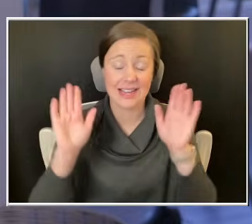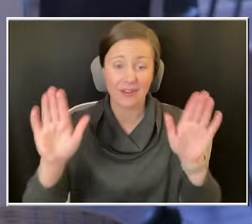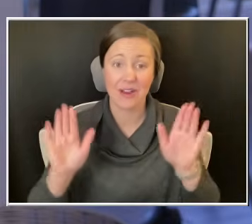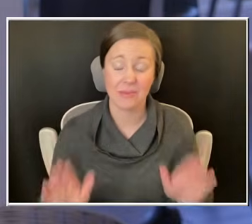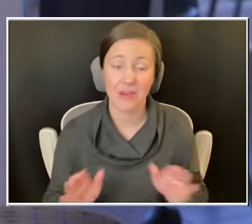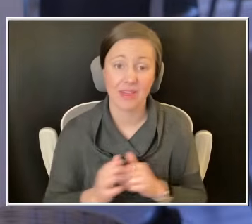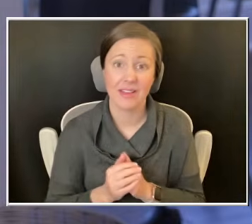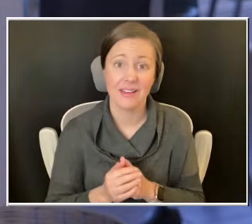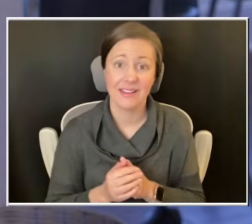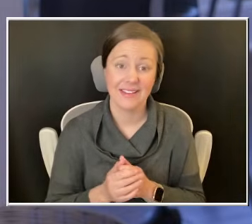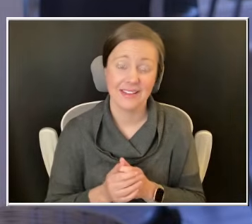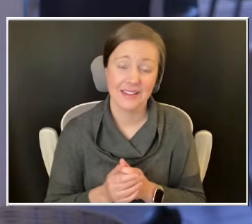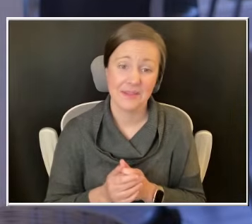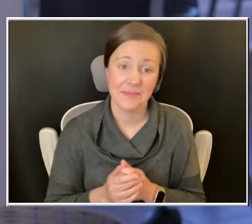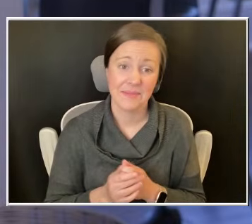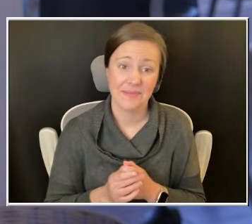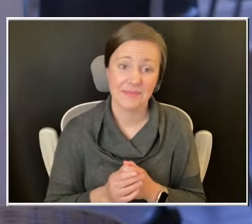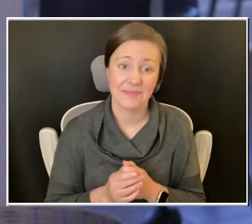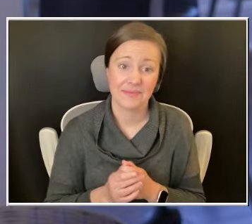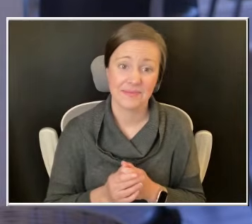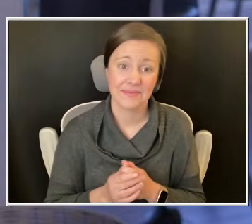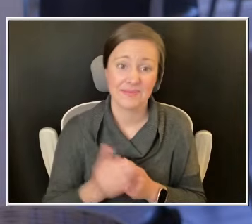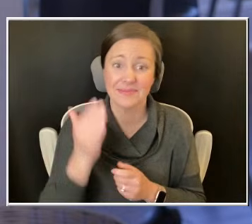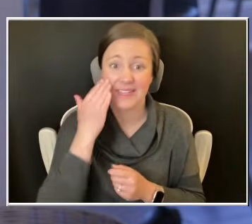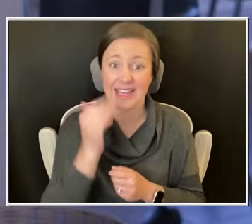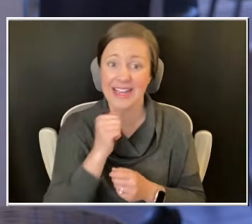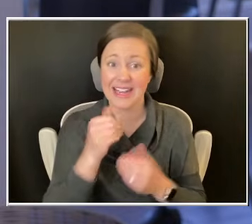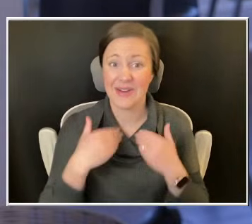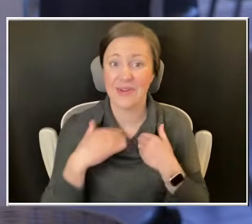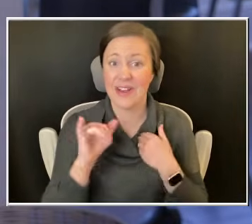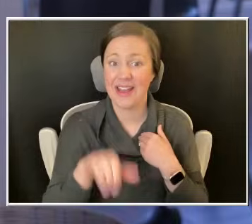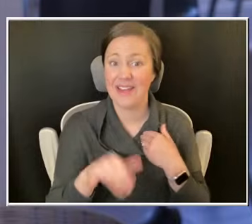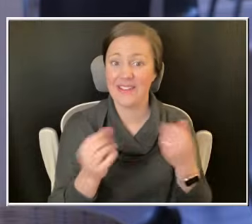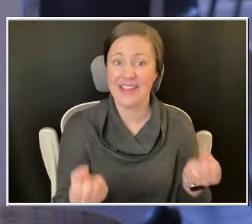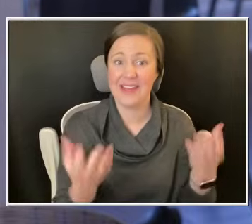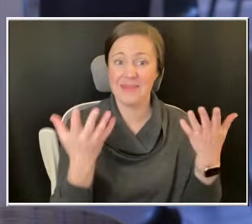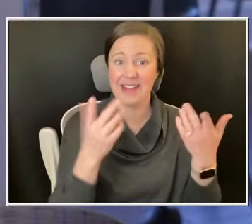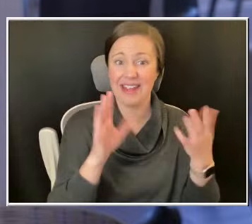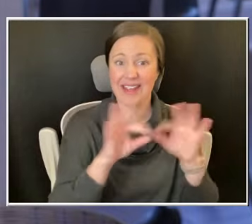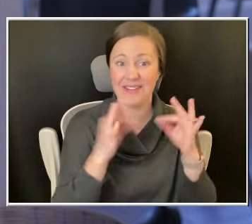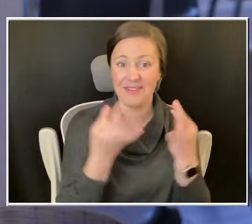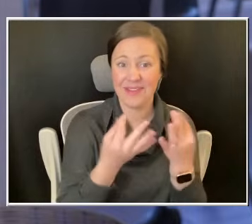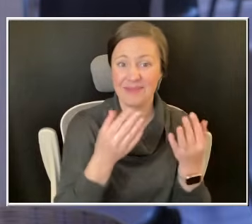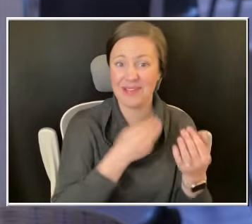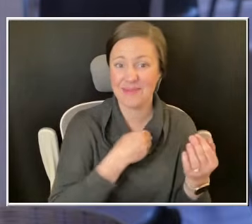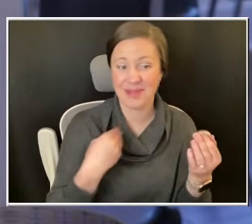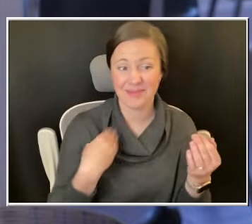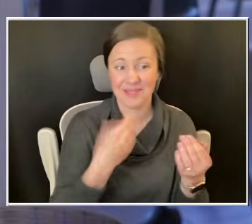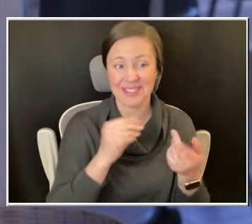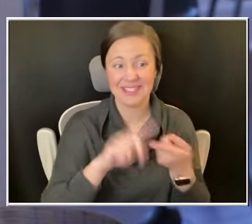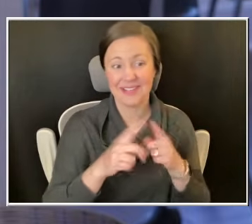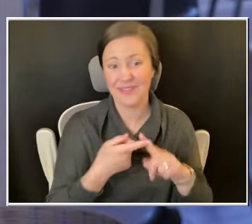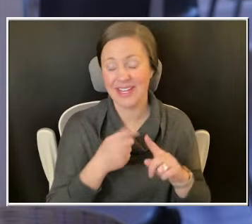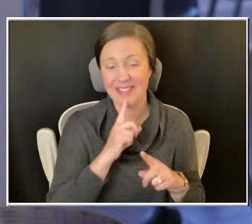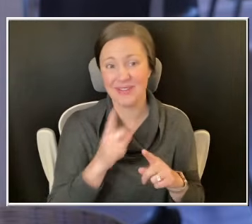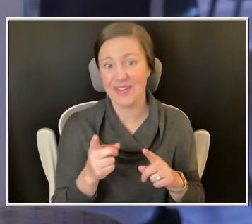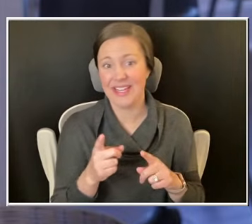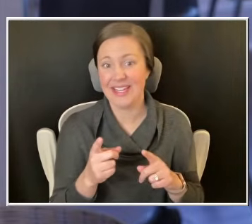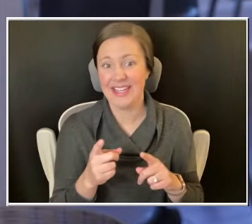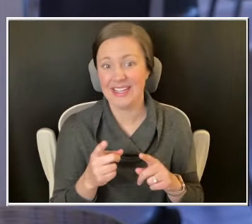I know I don't have that many family members and friends, and so that means, social